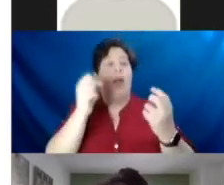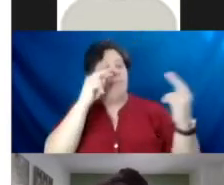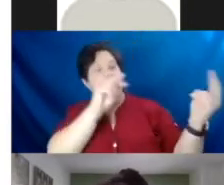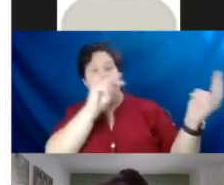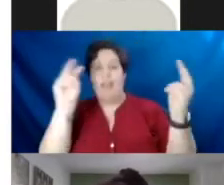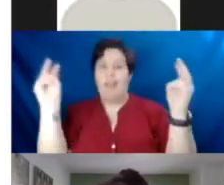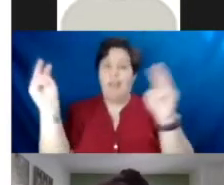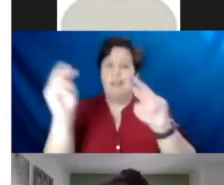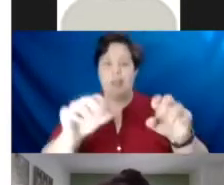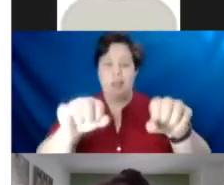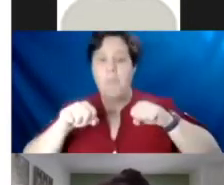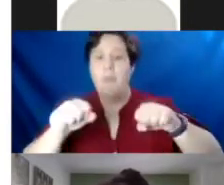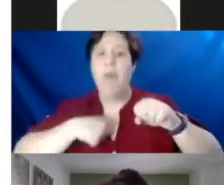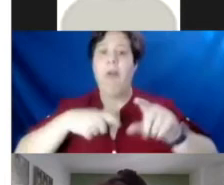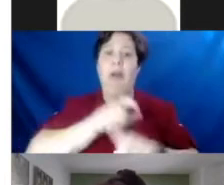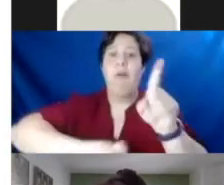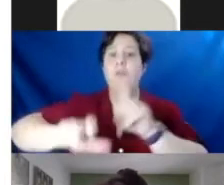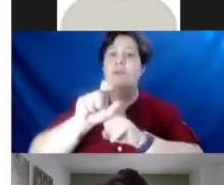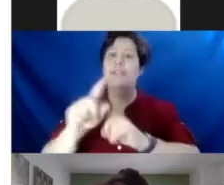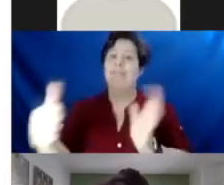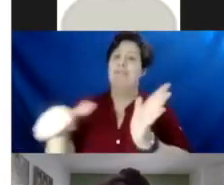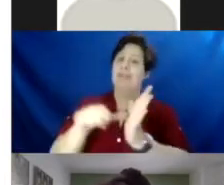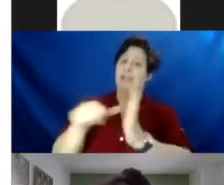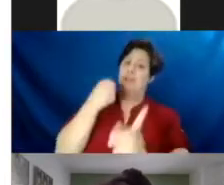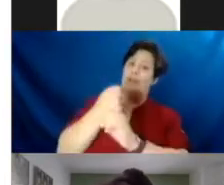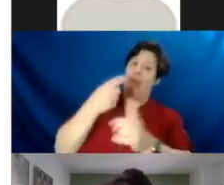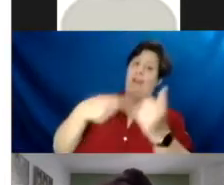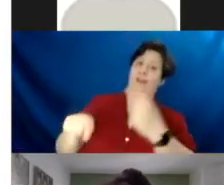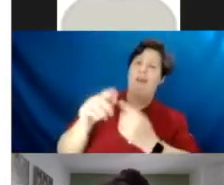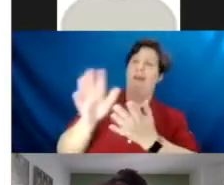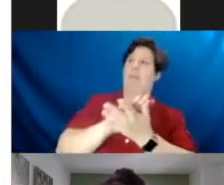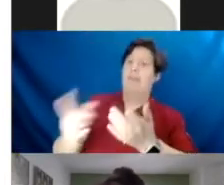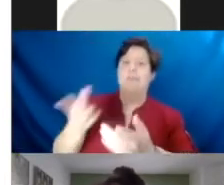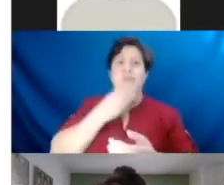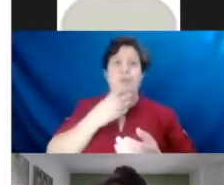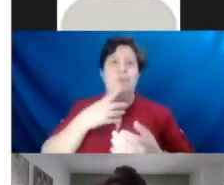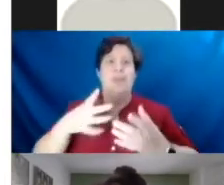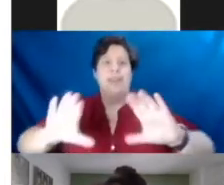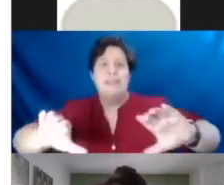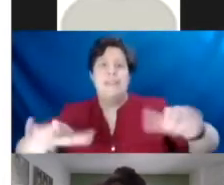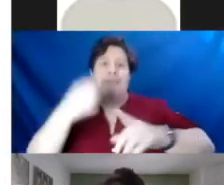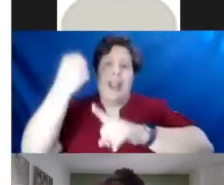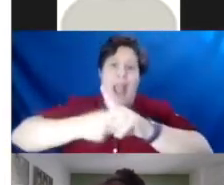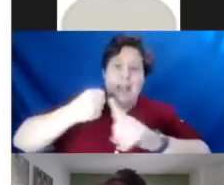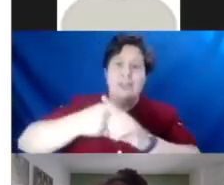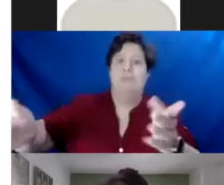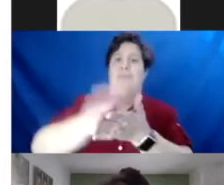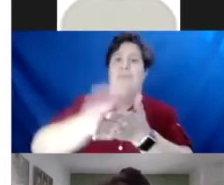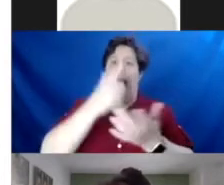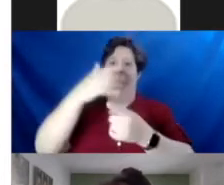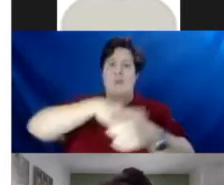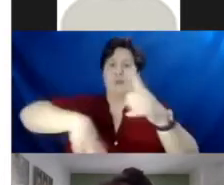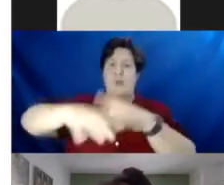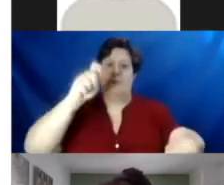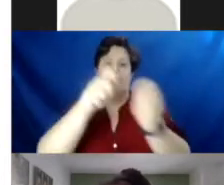communities and the issues that affect us, harnessing civic action to deliver a legacy of social change. 2022 is